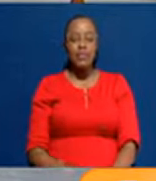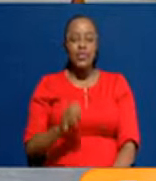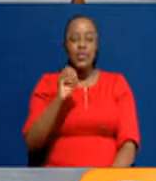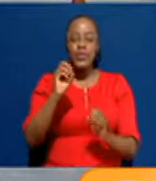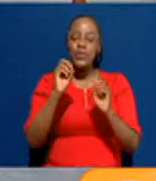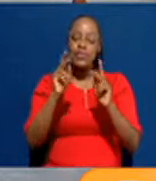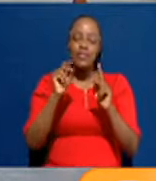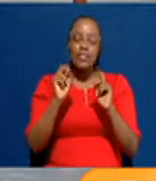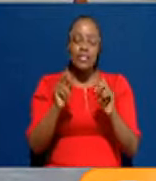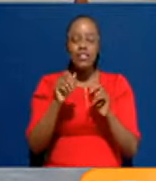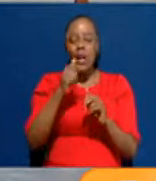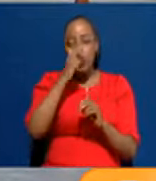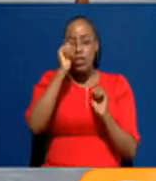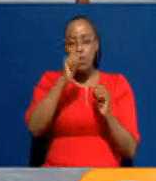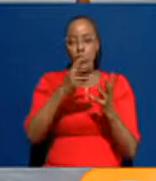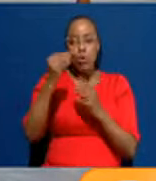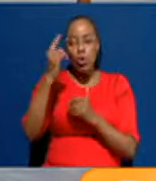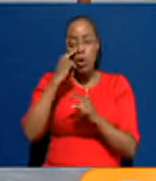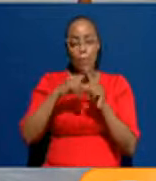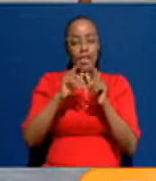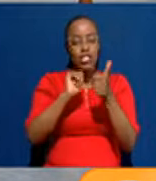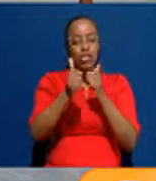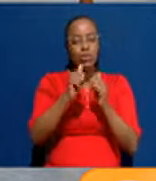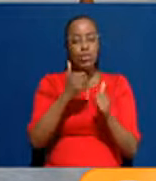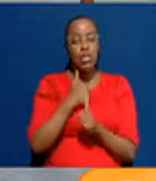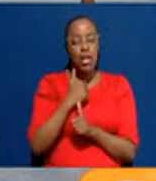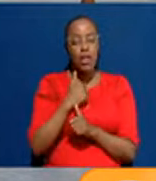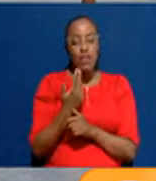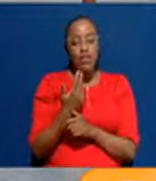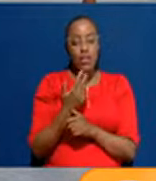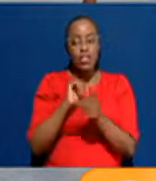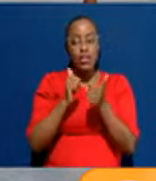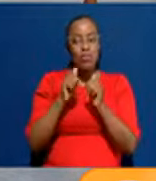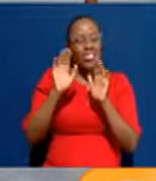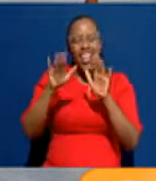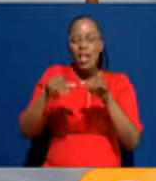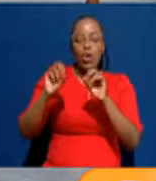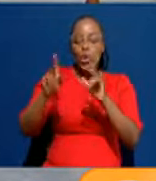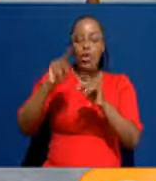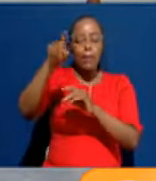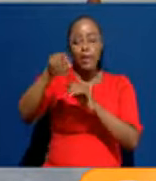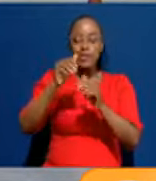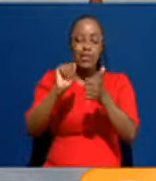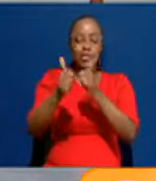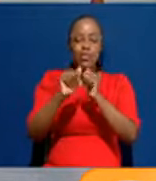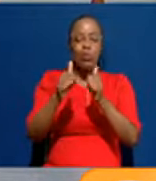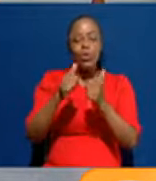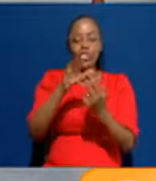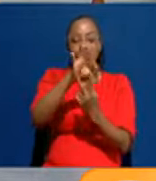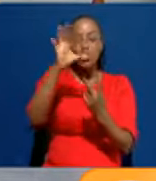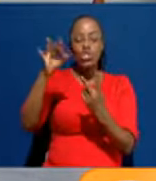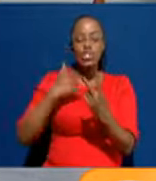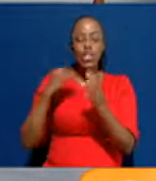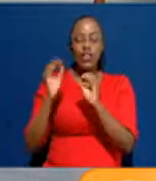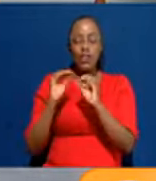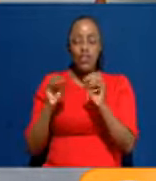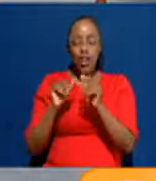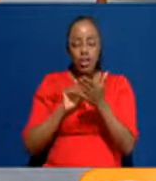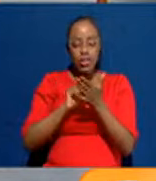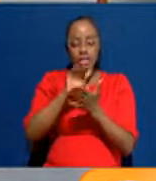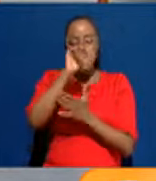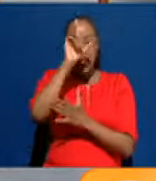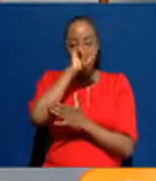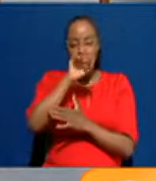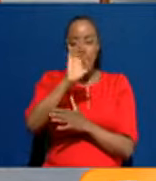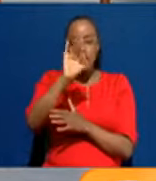Oh, goodness. I wish we could go home now, but we still have sports. Oh, well. Do we have to do it? Okay, we have to. We have no choice. Keep tweeting. This